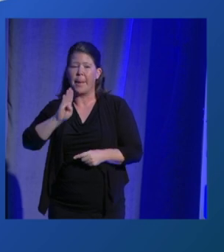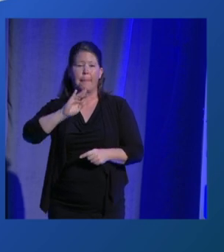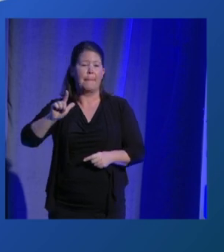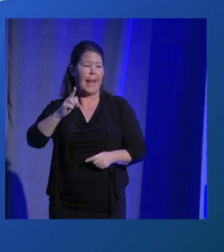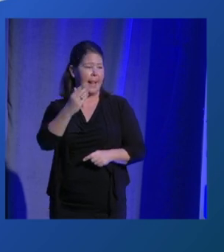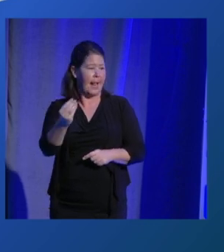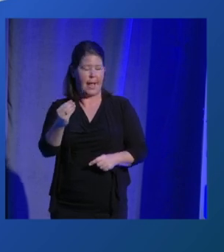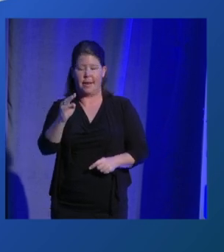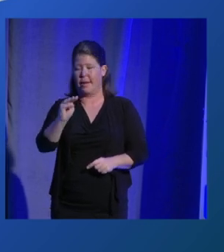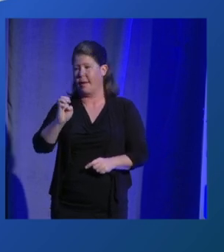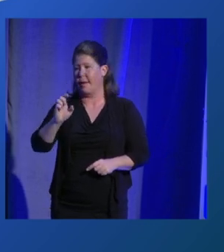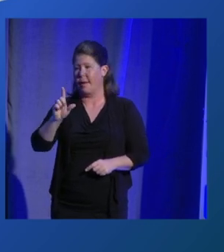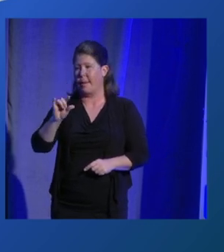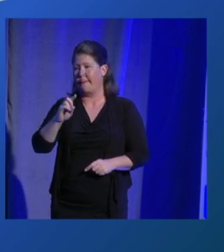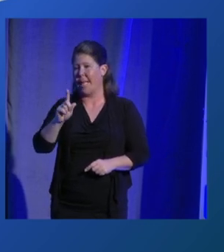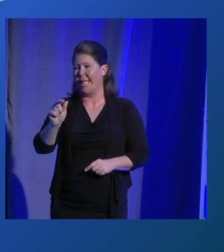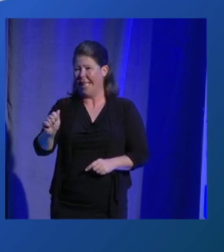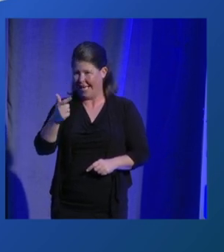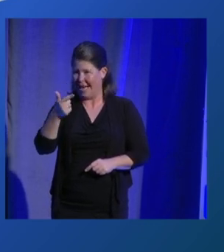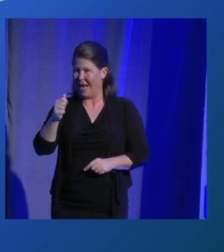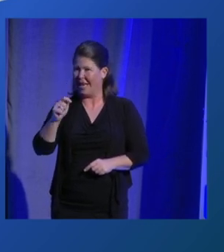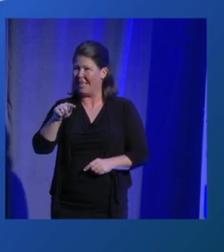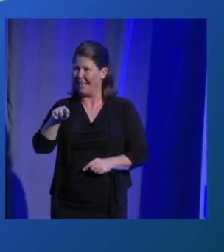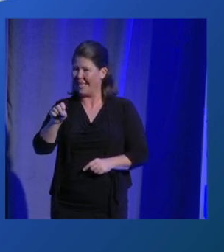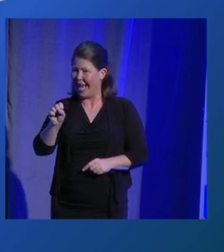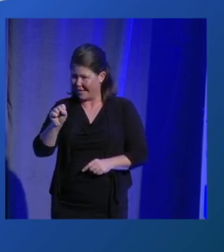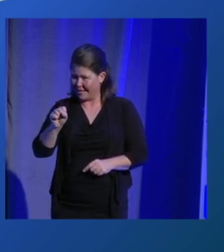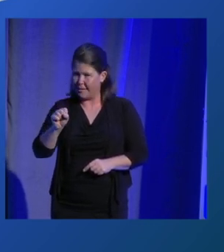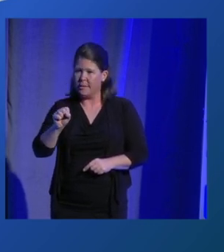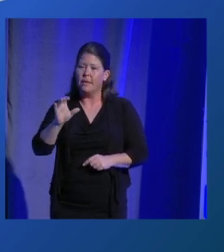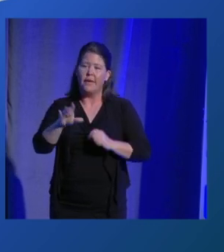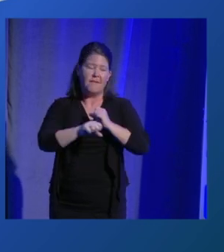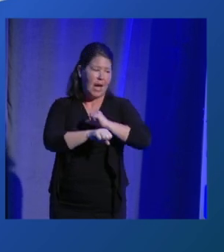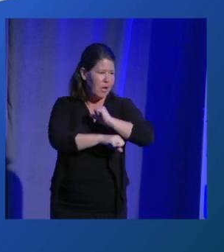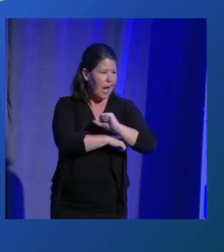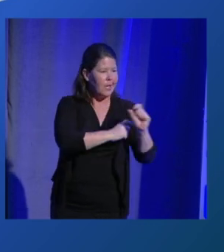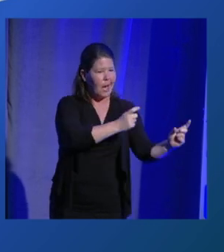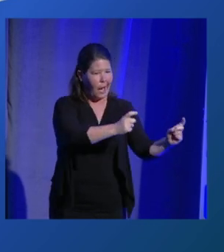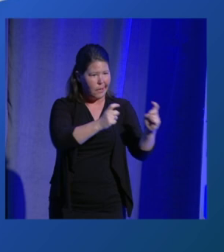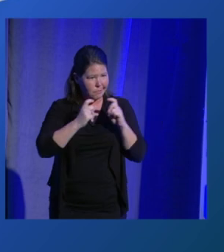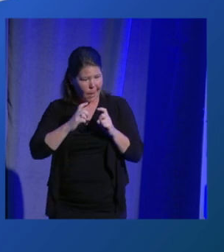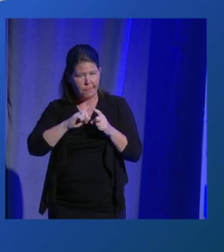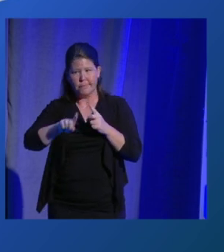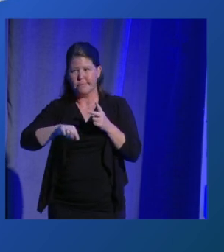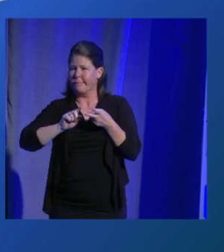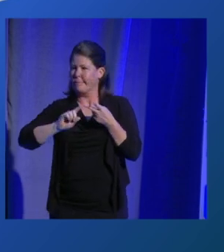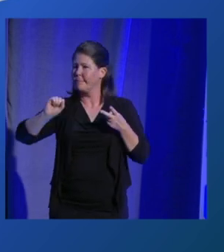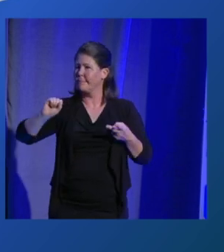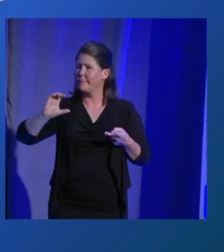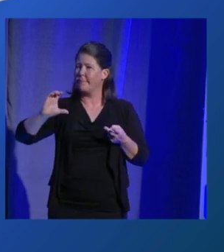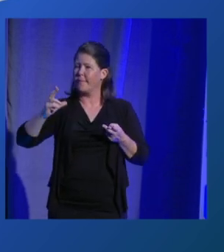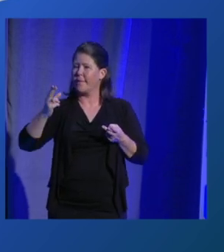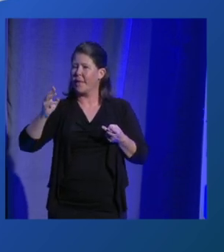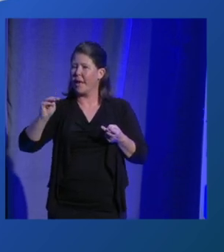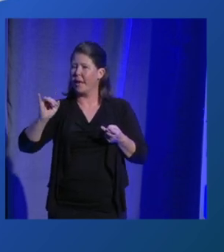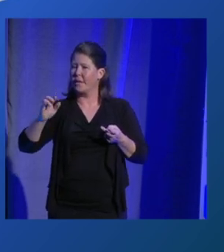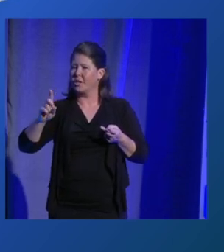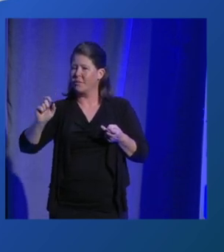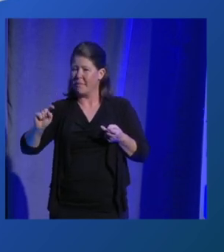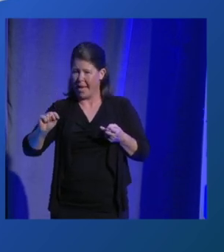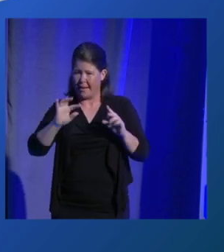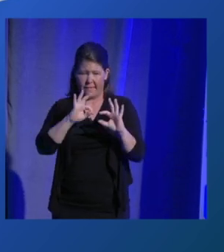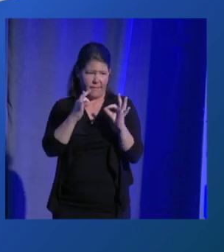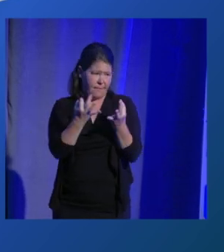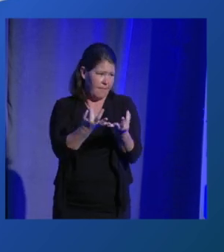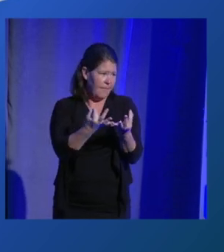Foundation from from the pier midar network from the Schmidt Foundation Schmidt Family Fund and a host of other organizations